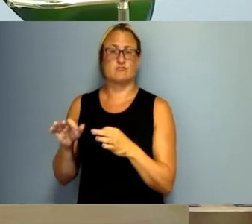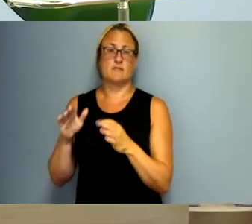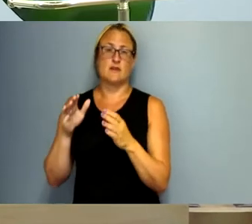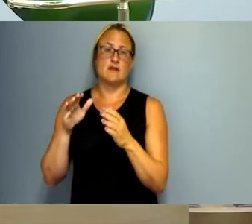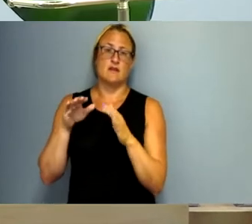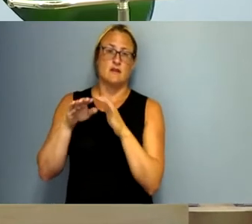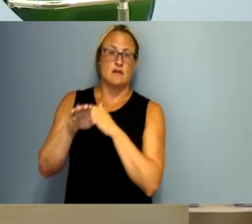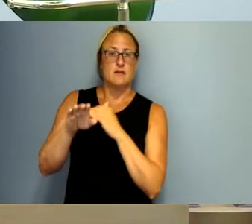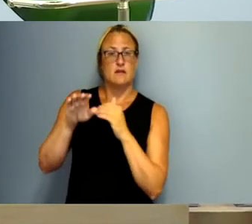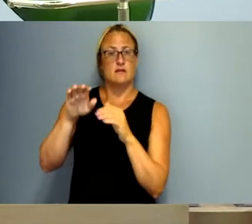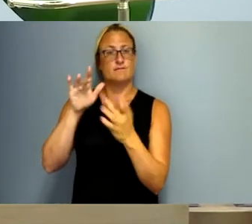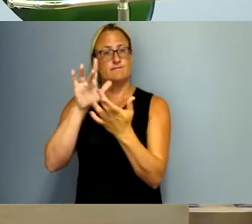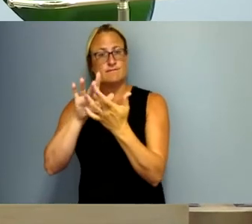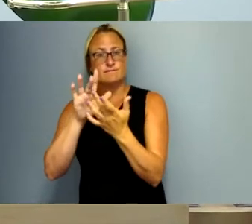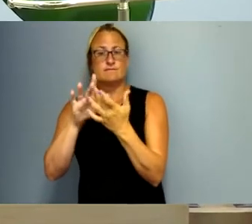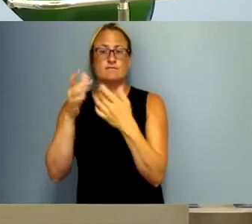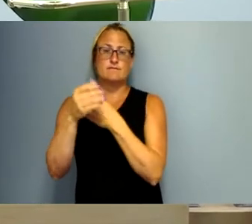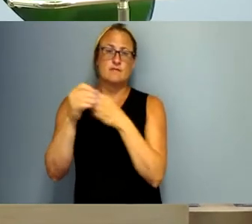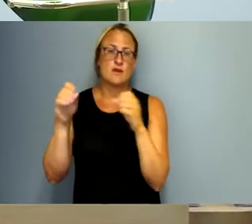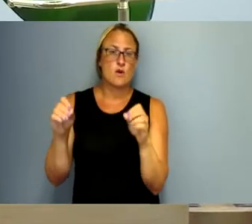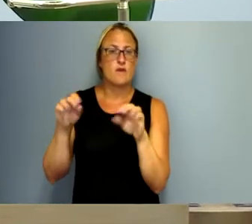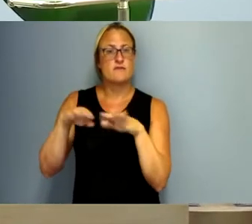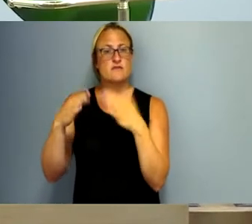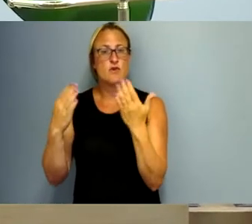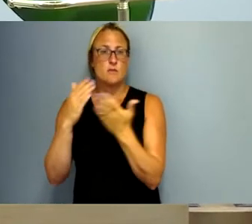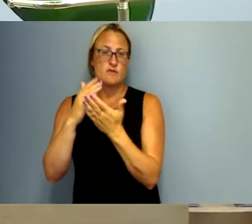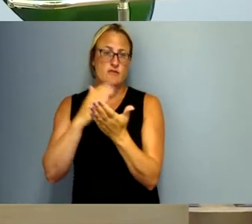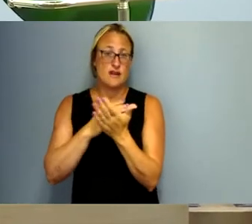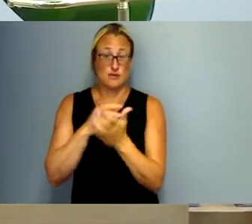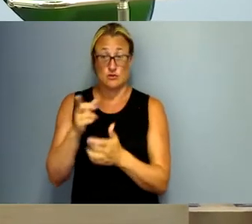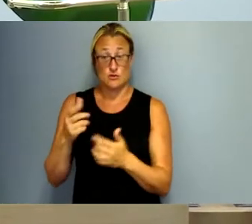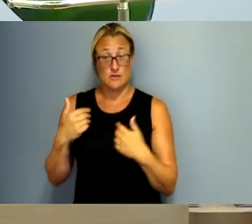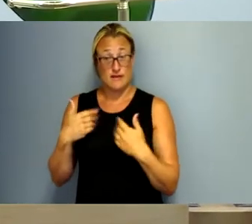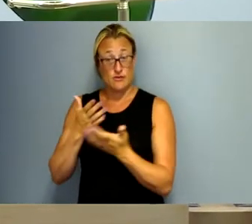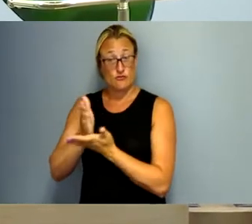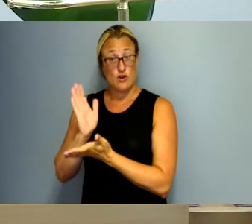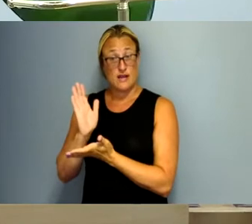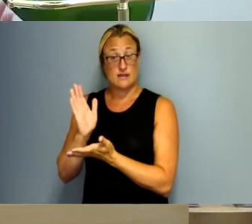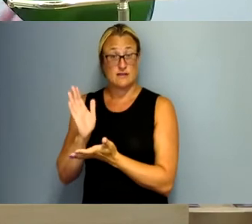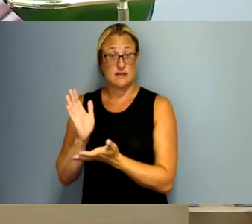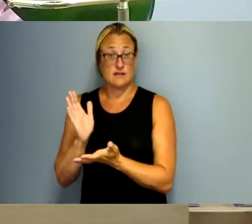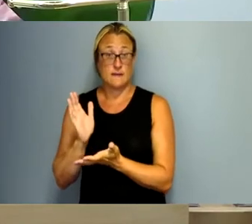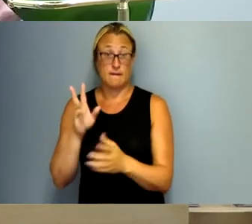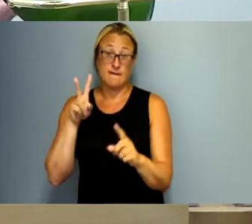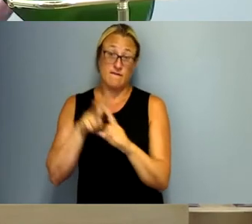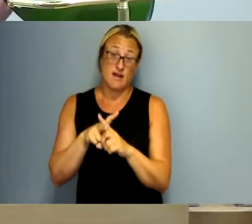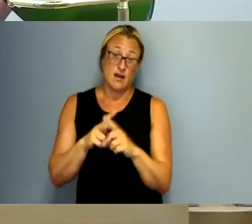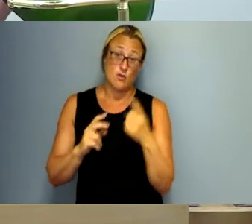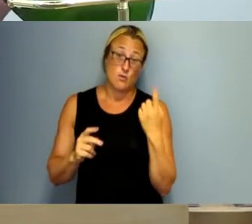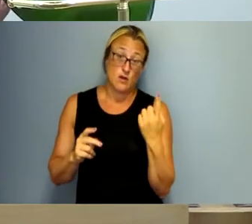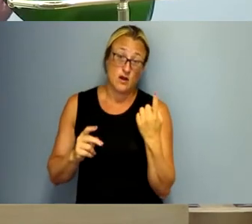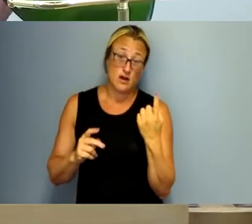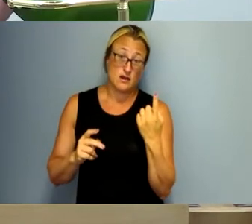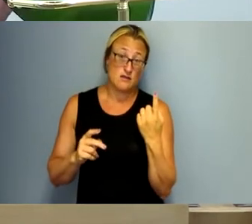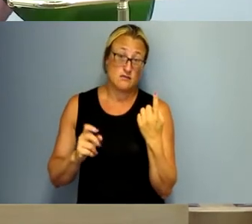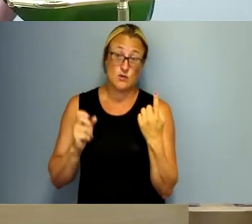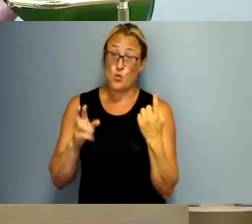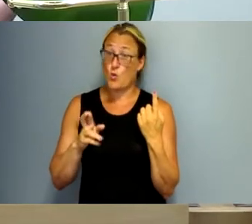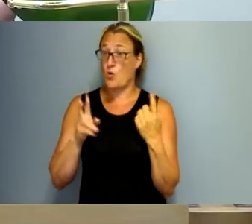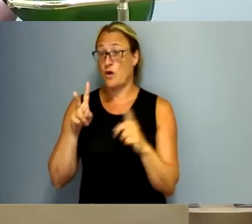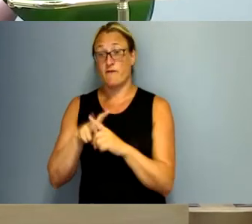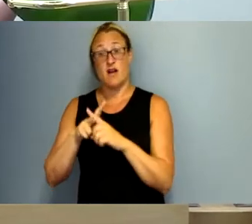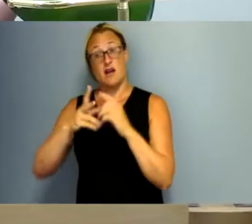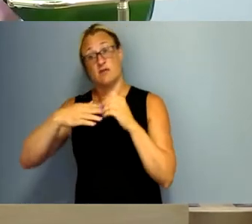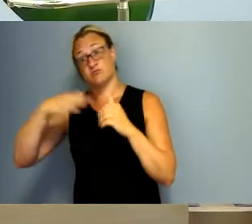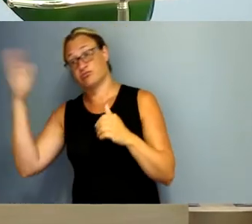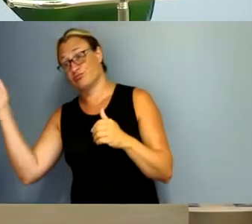Open Records. You have a right, whether you file one right-to-know request